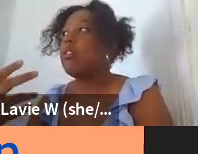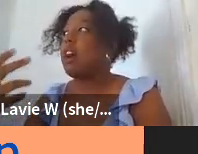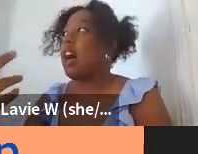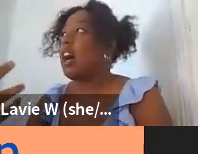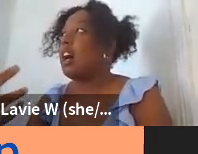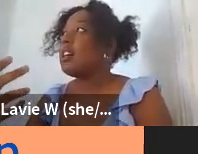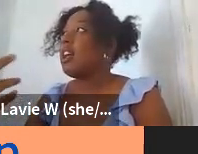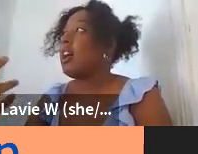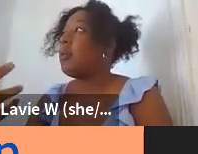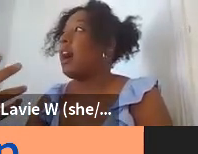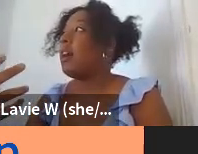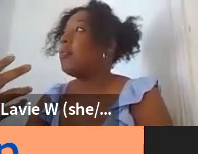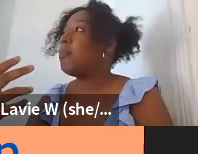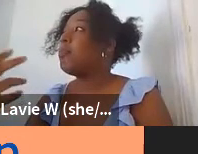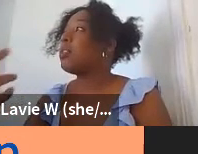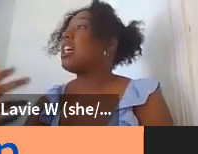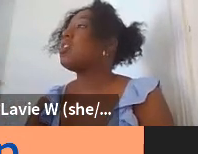know,